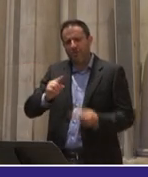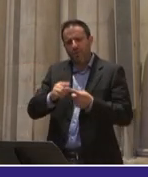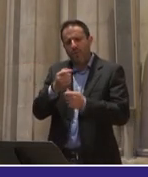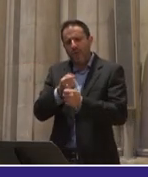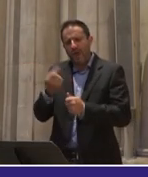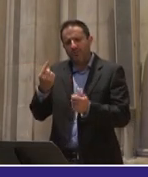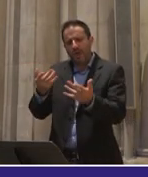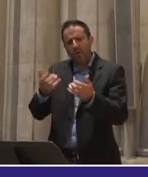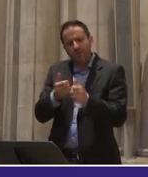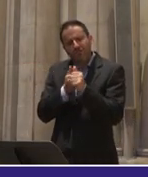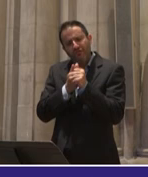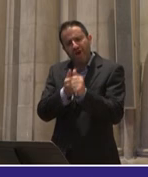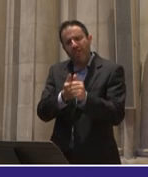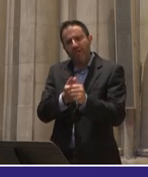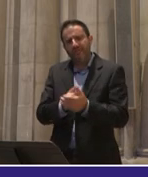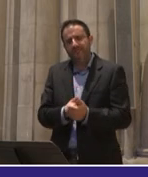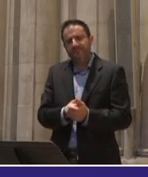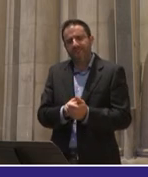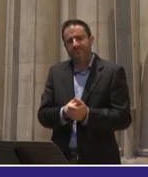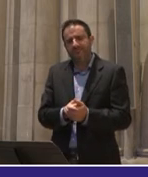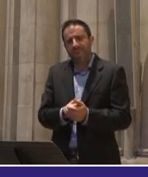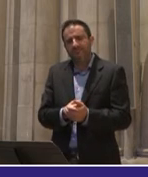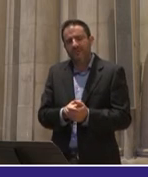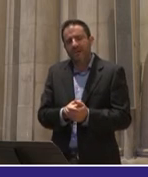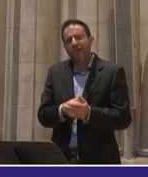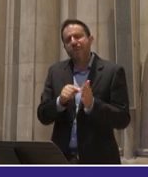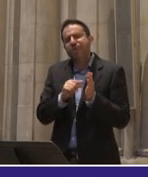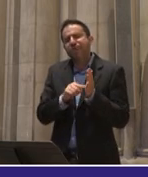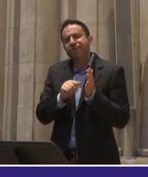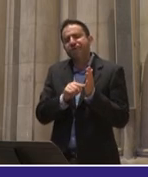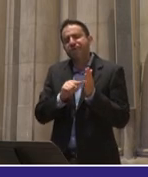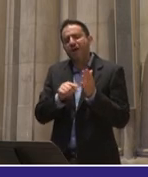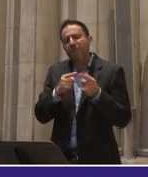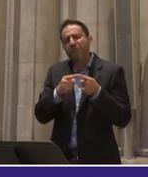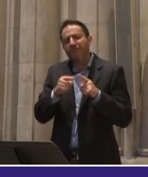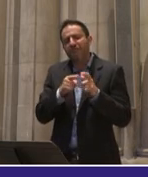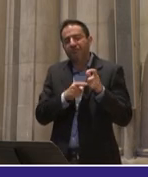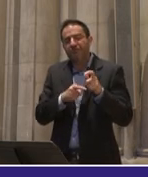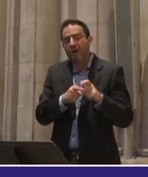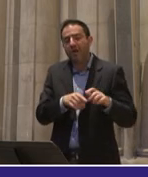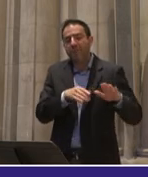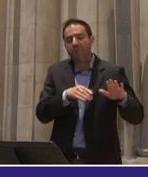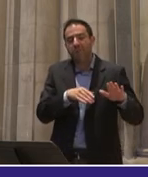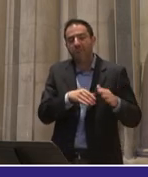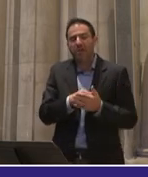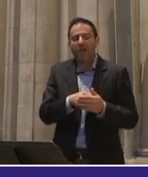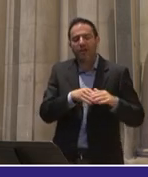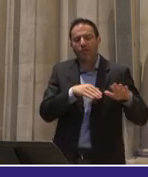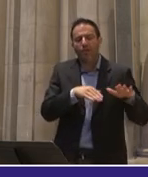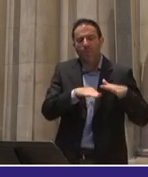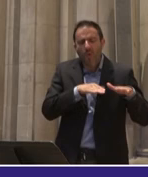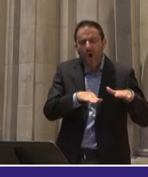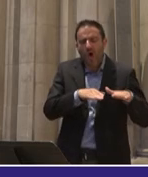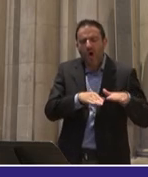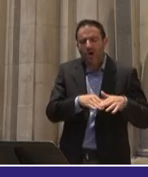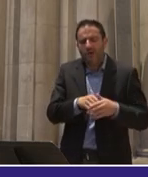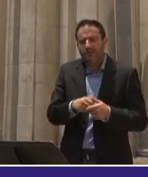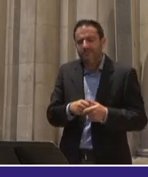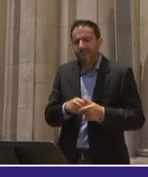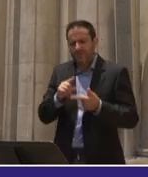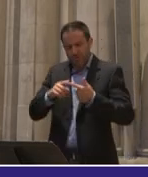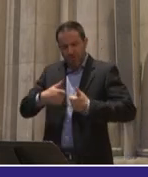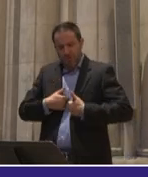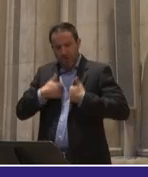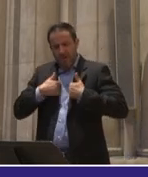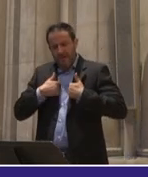to follow him is to check out the difference between our walk and our talk, right? The invitation is to live a life